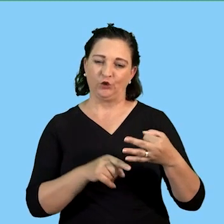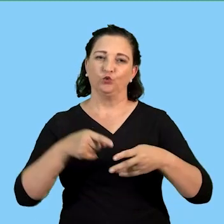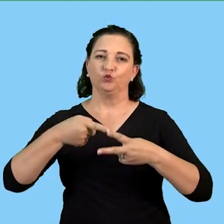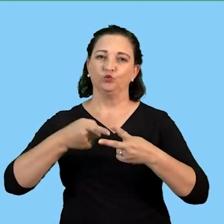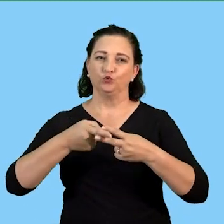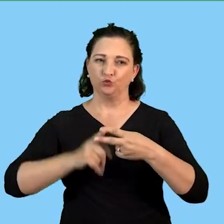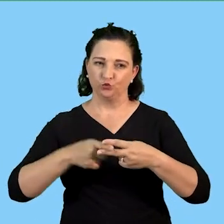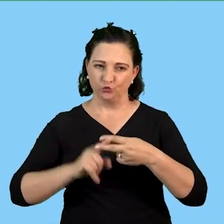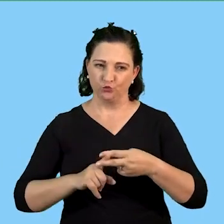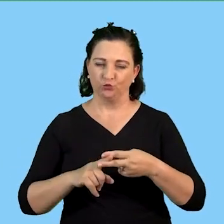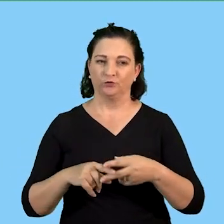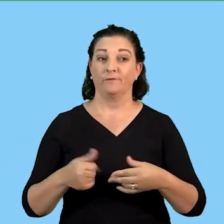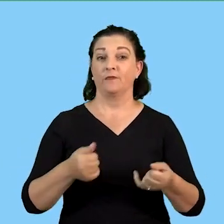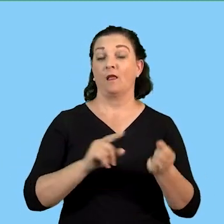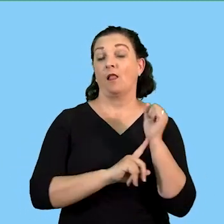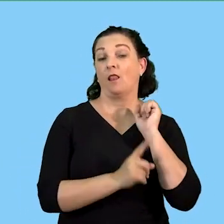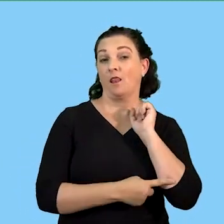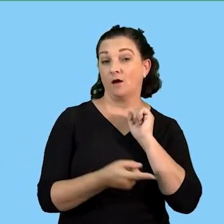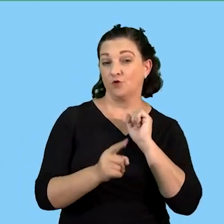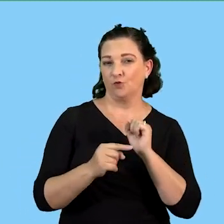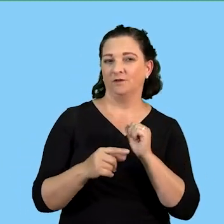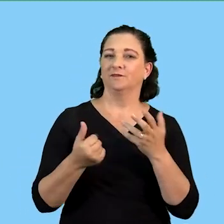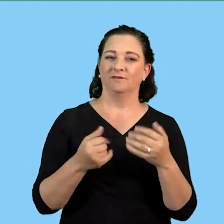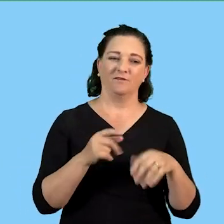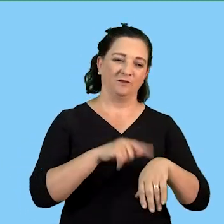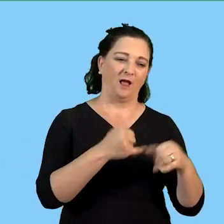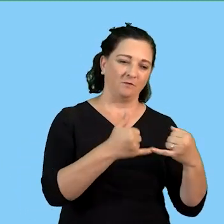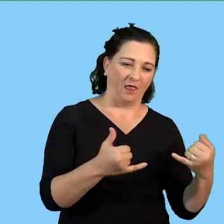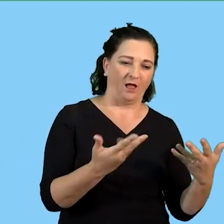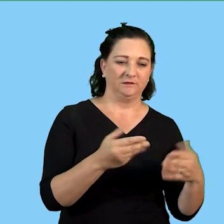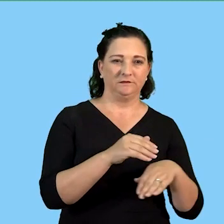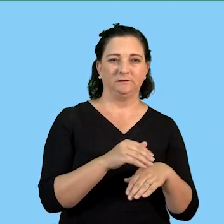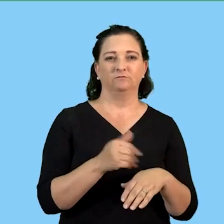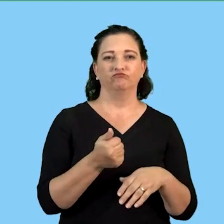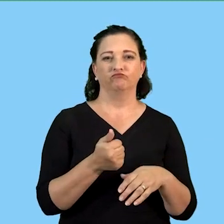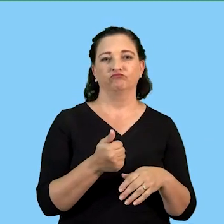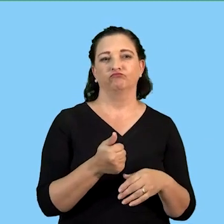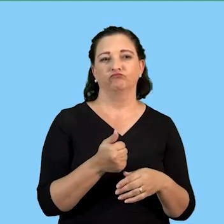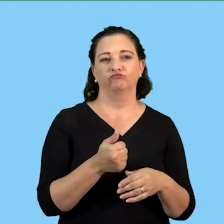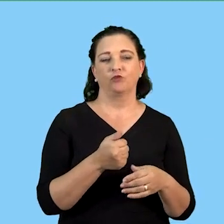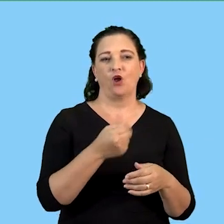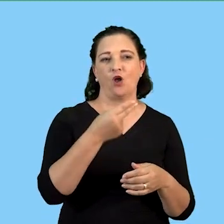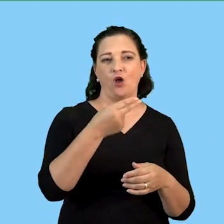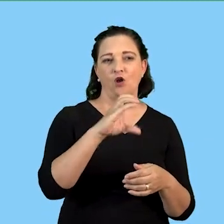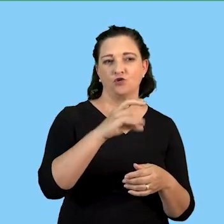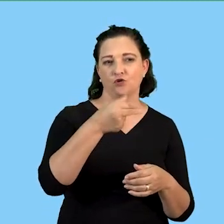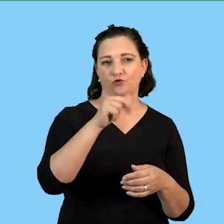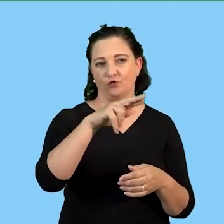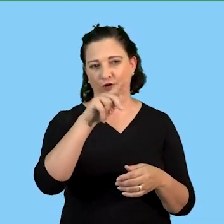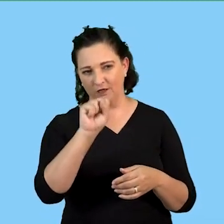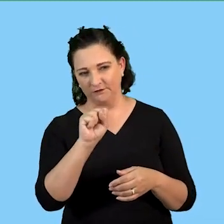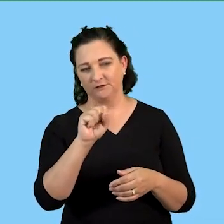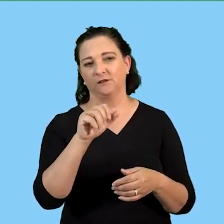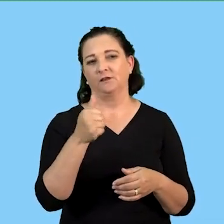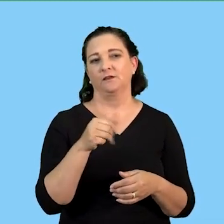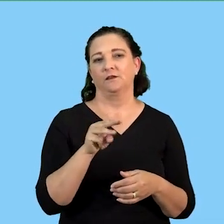3 planning tools. Then lastly, you will be able to discuss the importance of timelines and